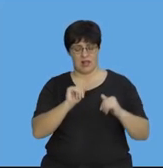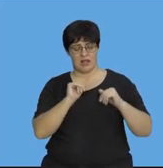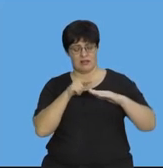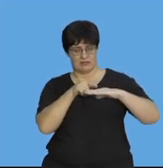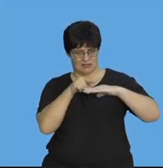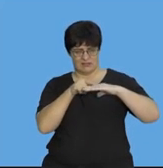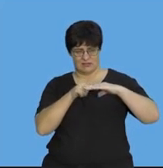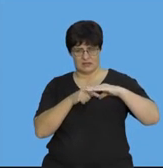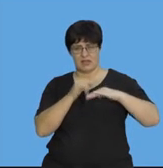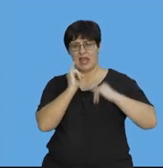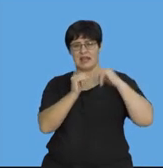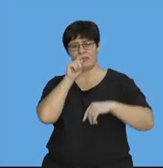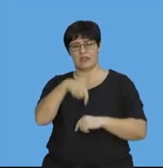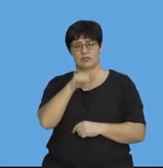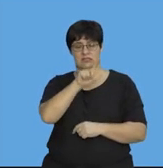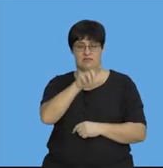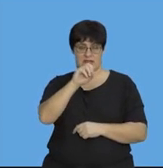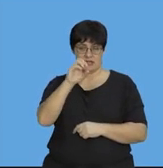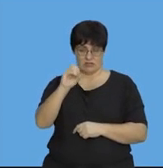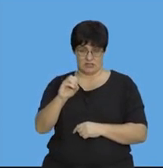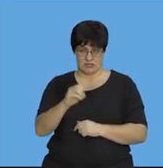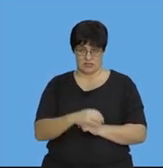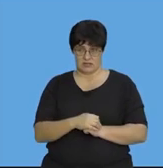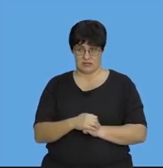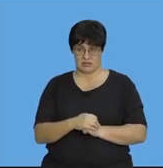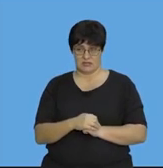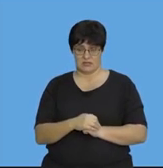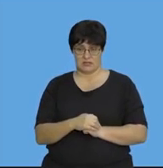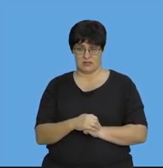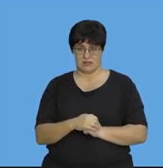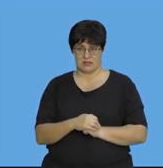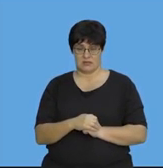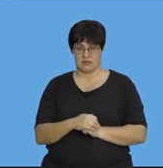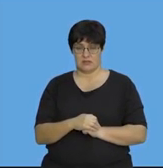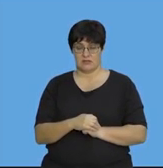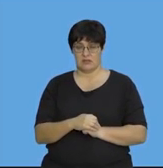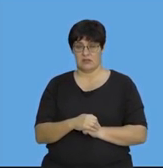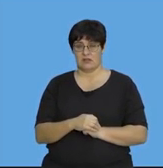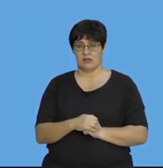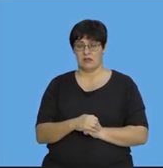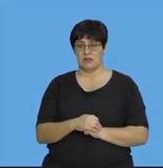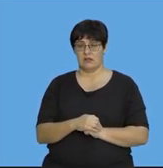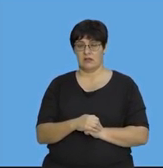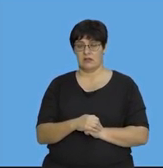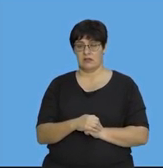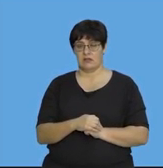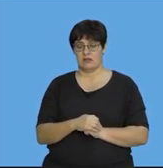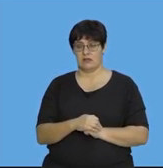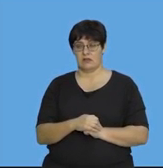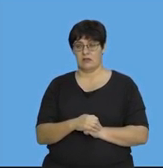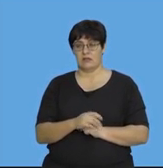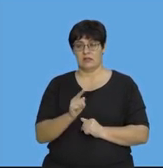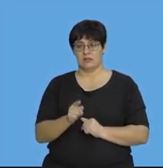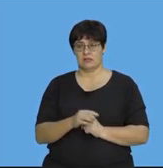10,000 kilogram train, it was 11,700, but it was to